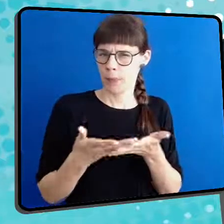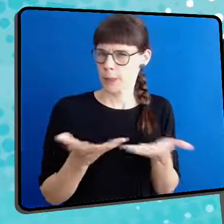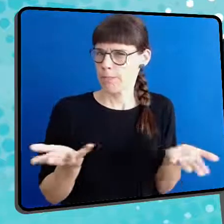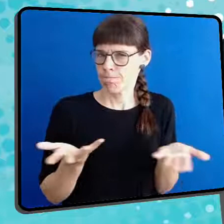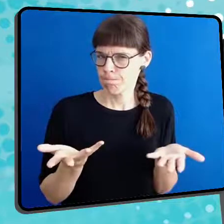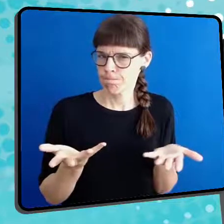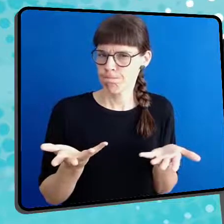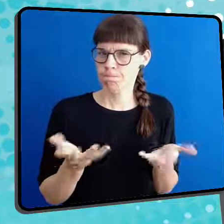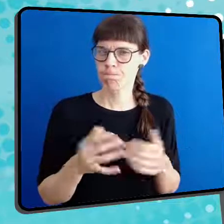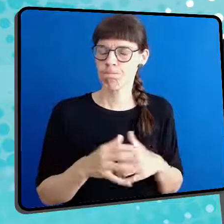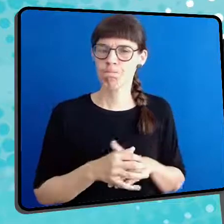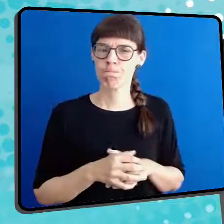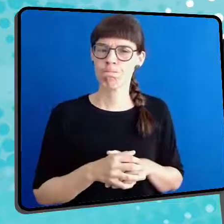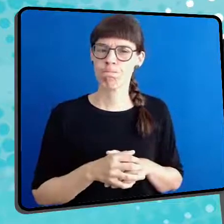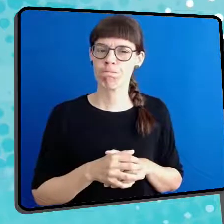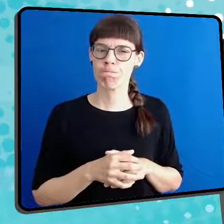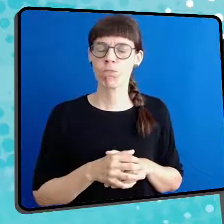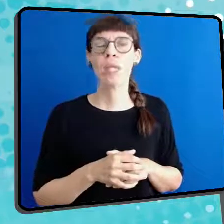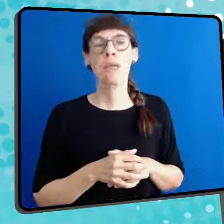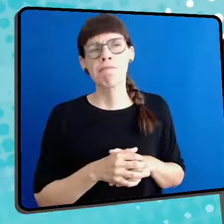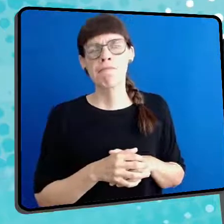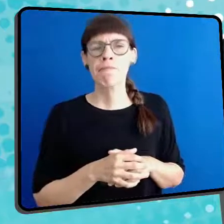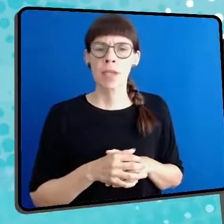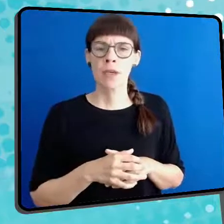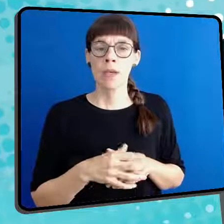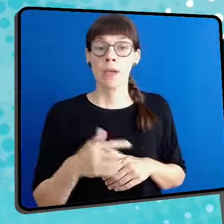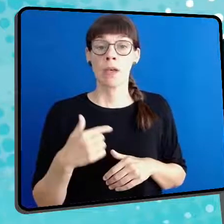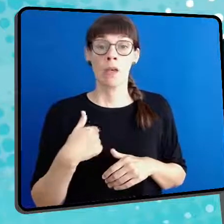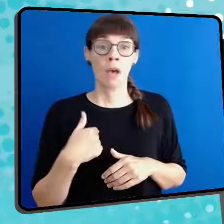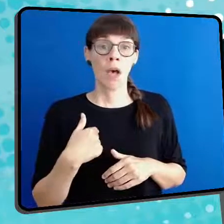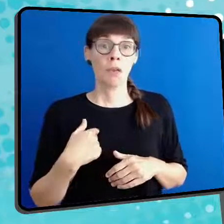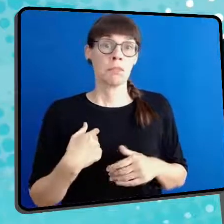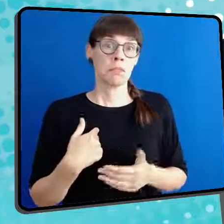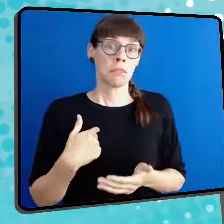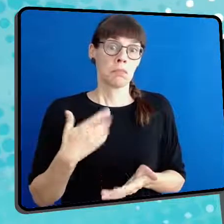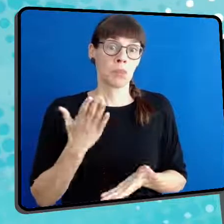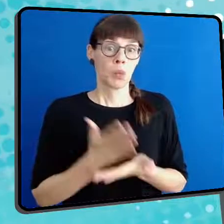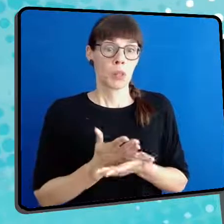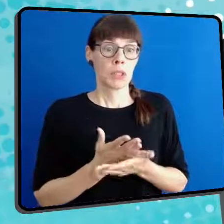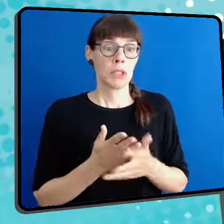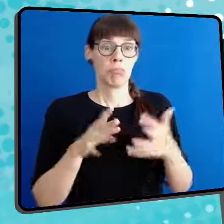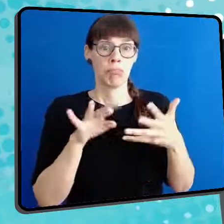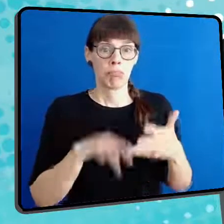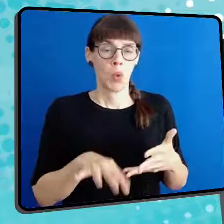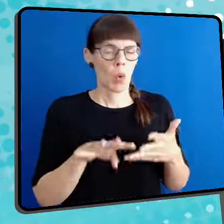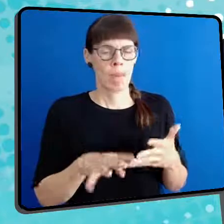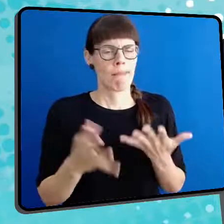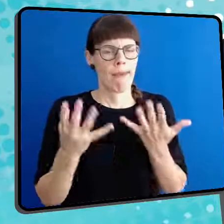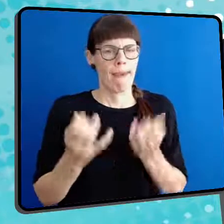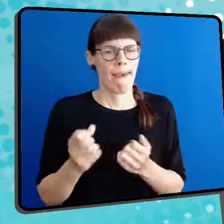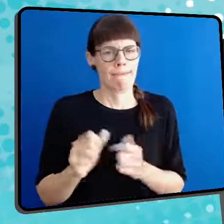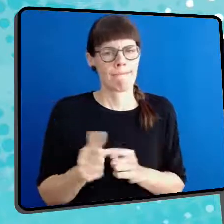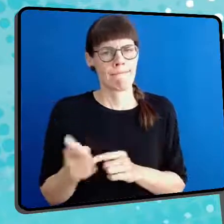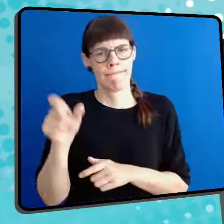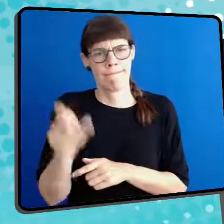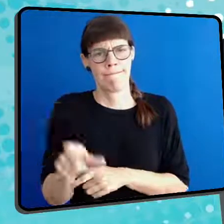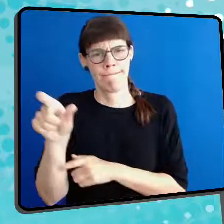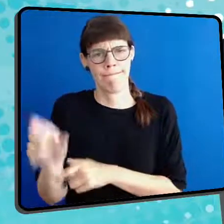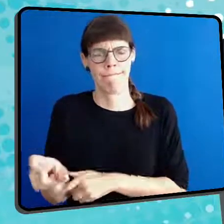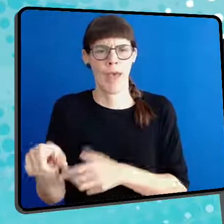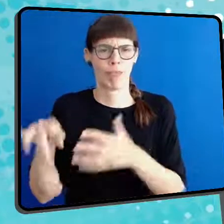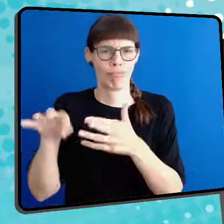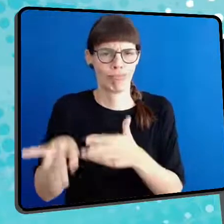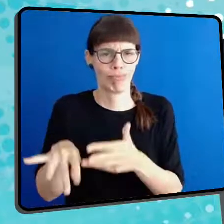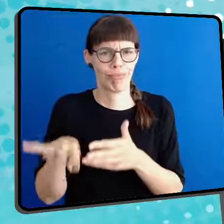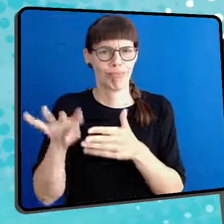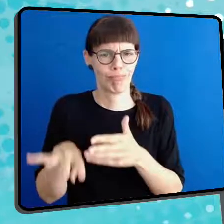Well, I mean, so I really don't program because we have great devs that take care of that. So I'm not going to answer